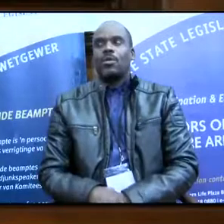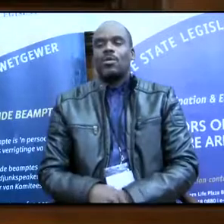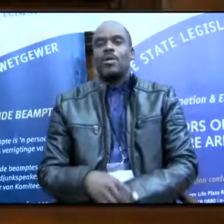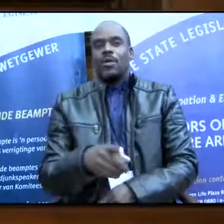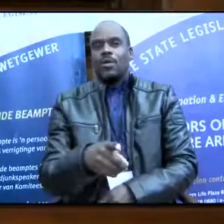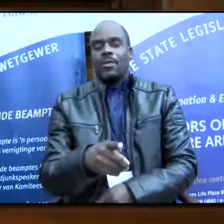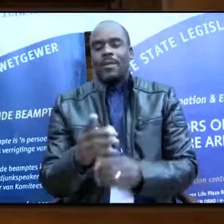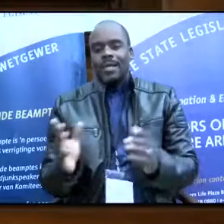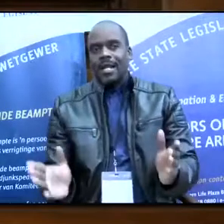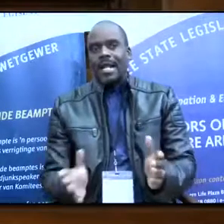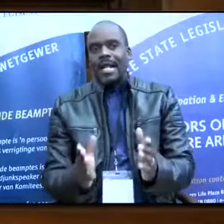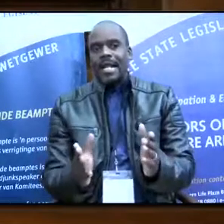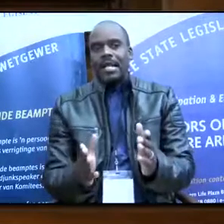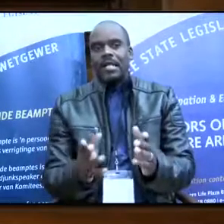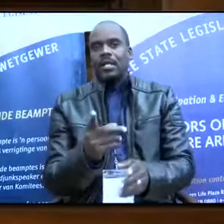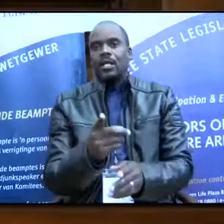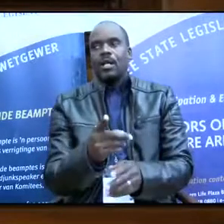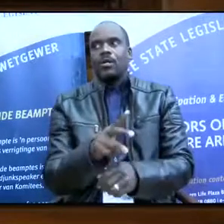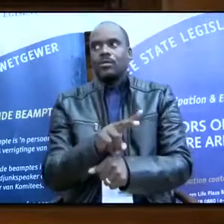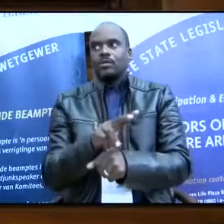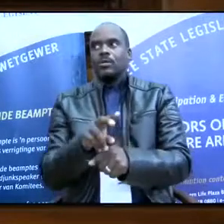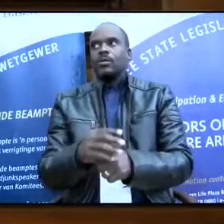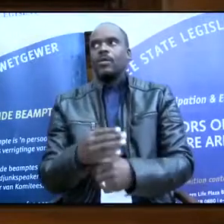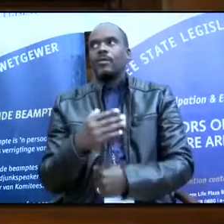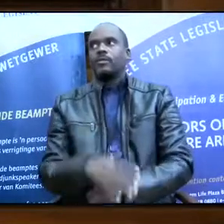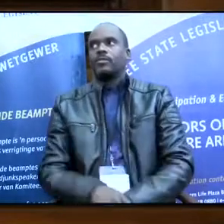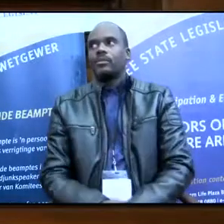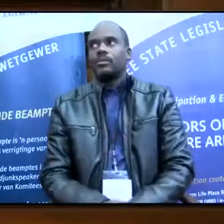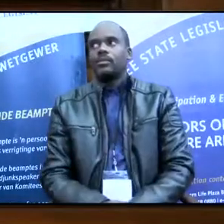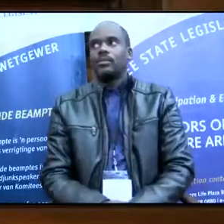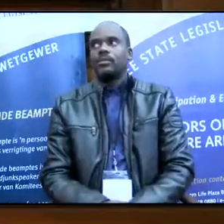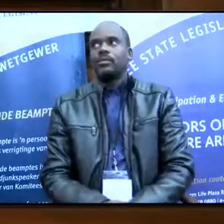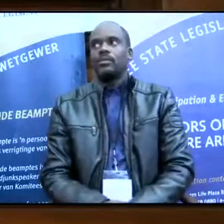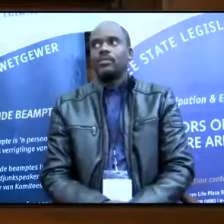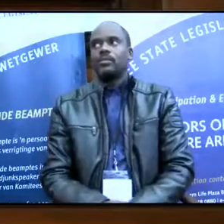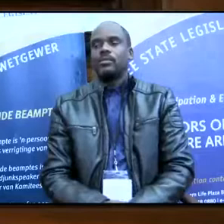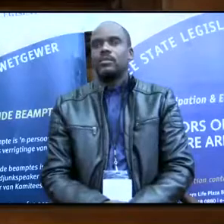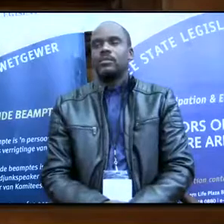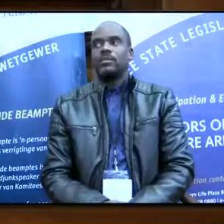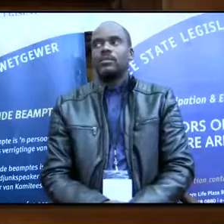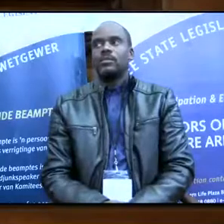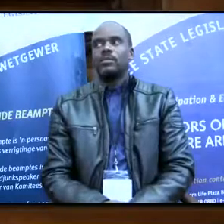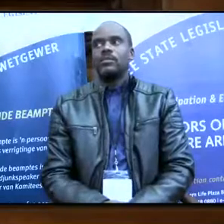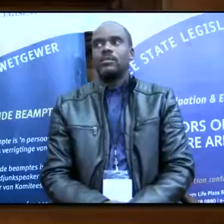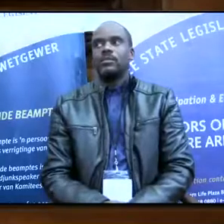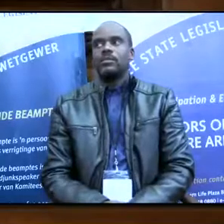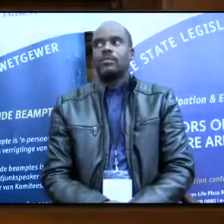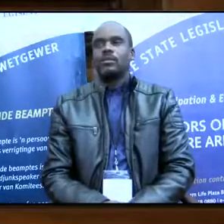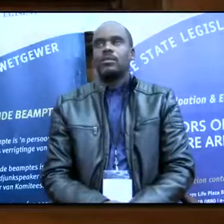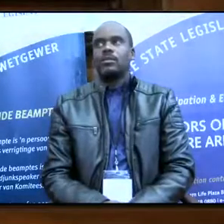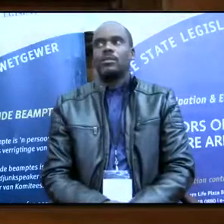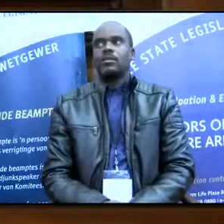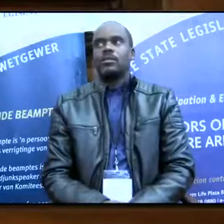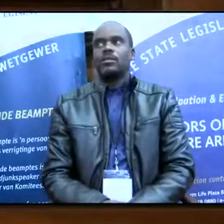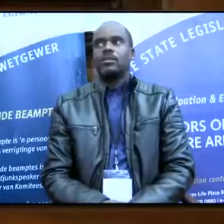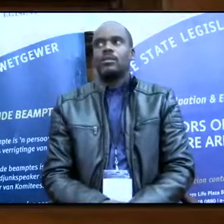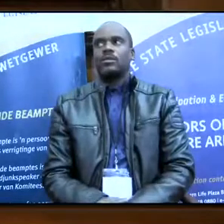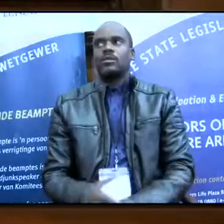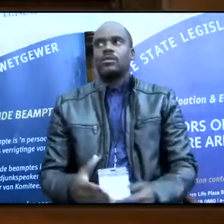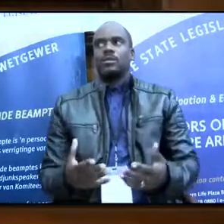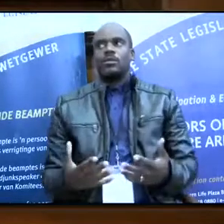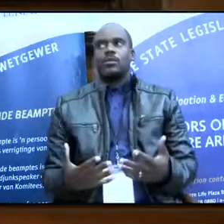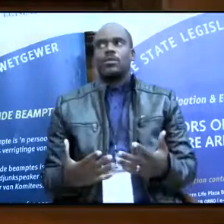inform their members just to link so that they can be able to view the proceedings of the house we will then go